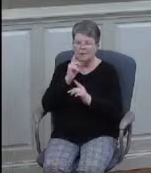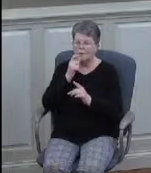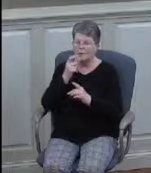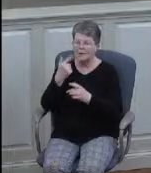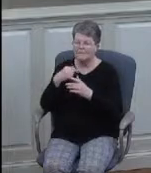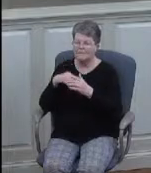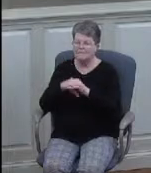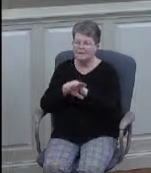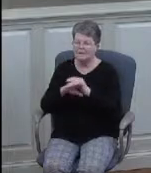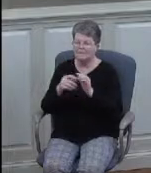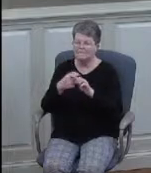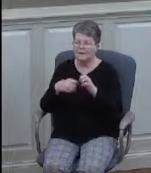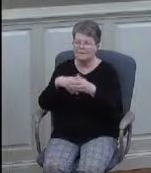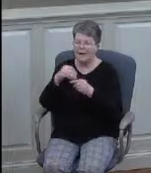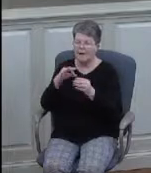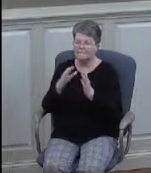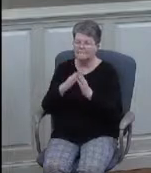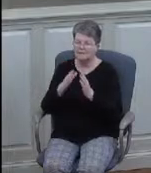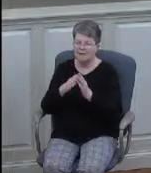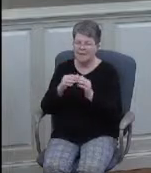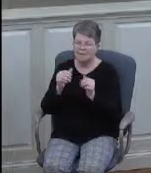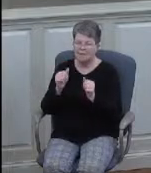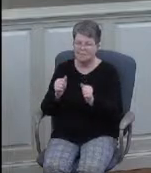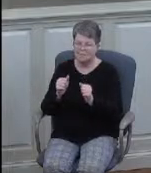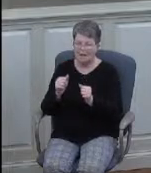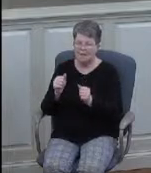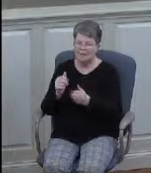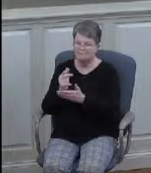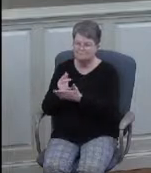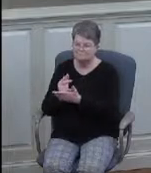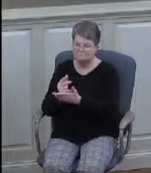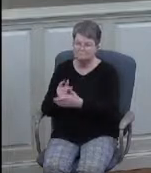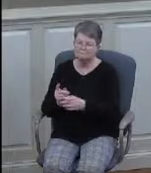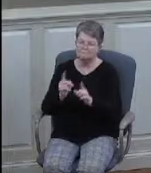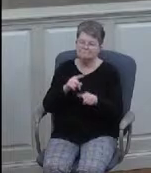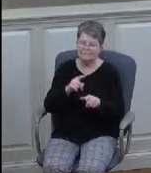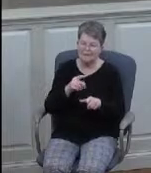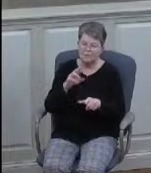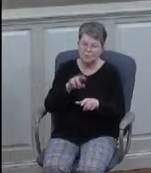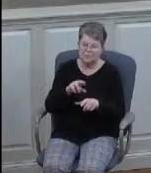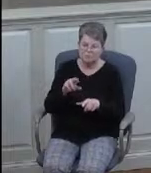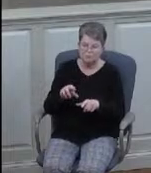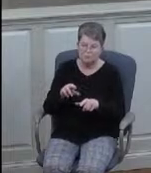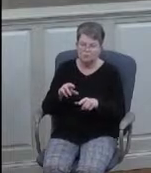and get their bikes off the cars and go over to D and go to the restroom and